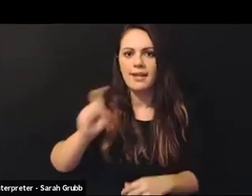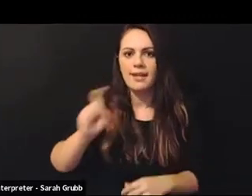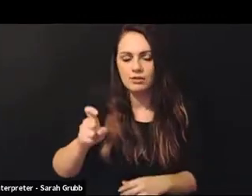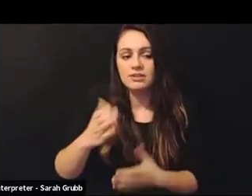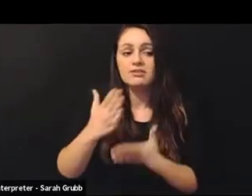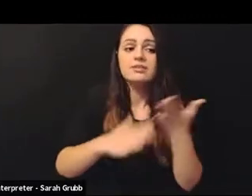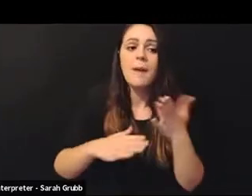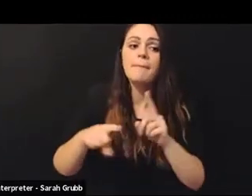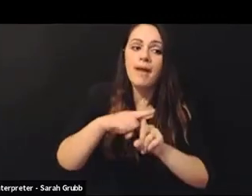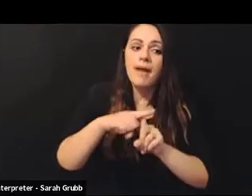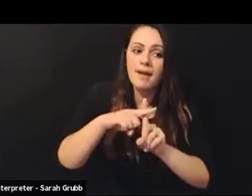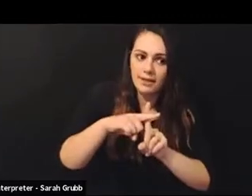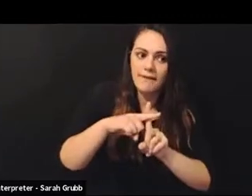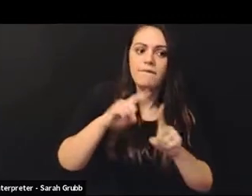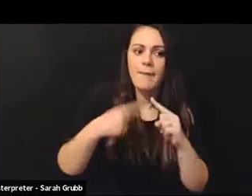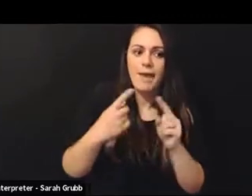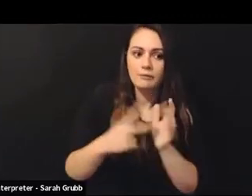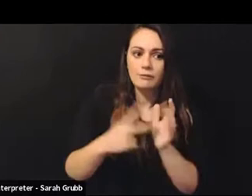I think.